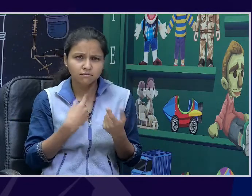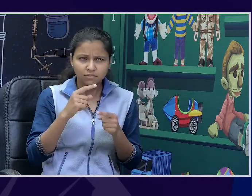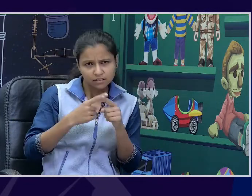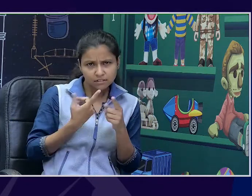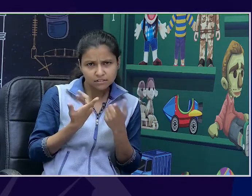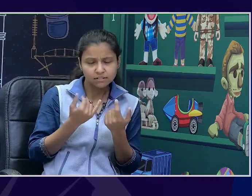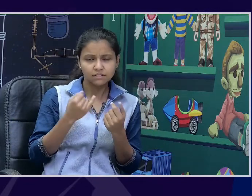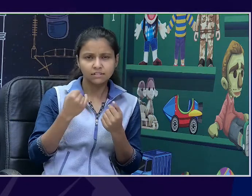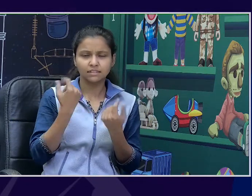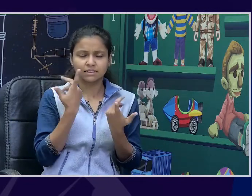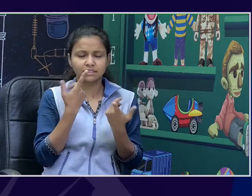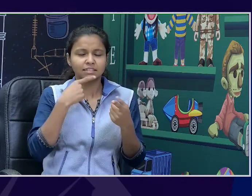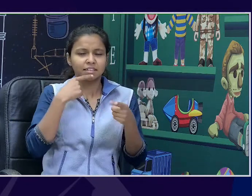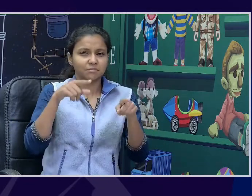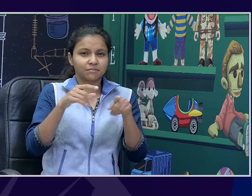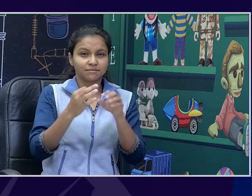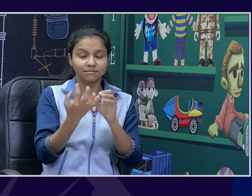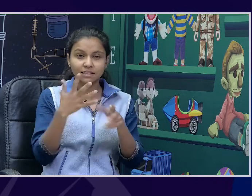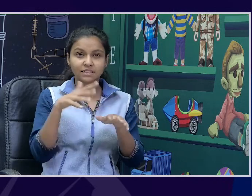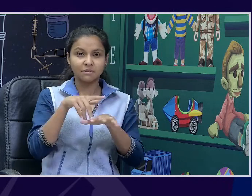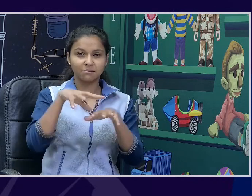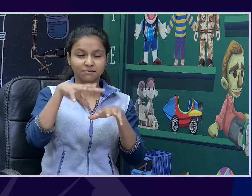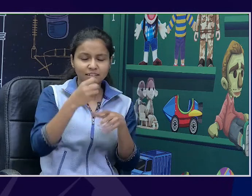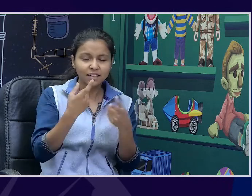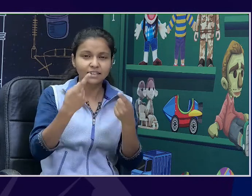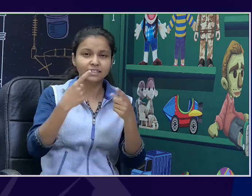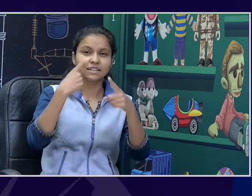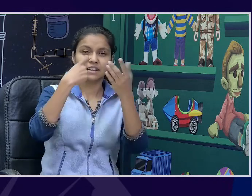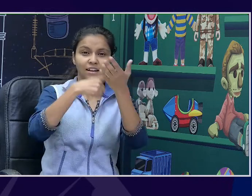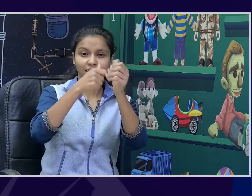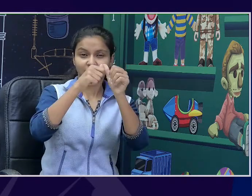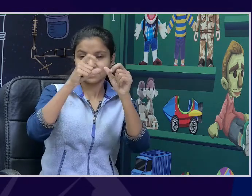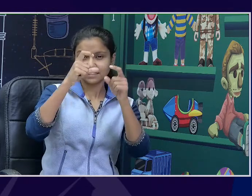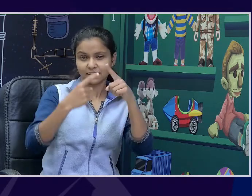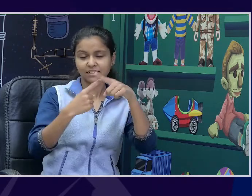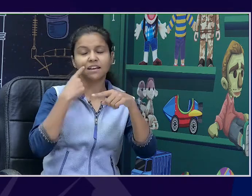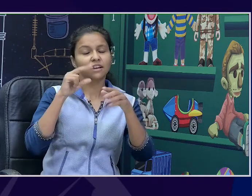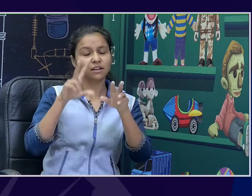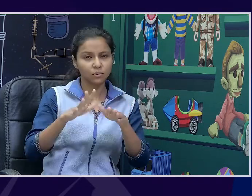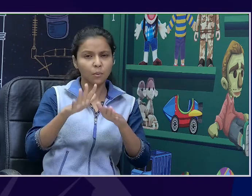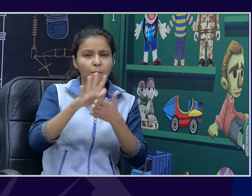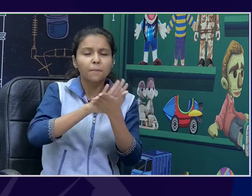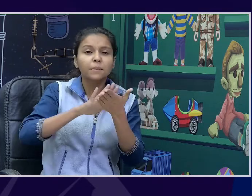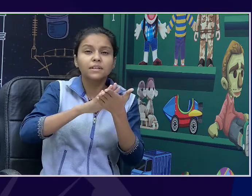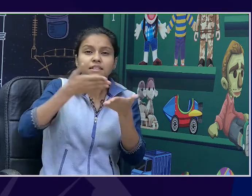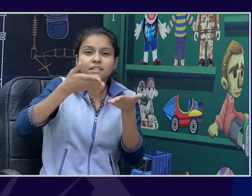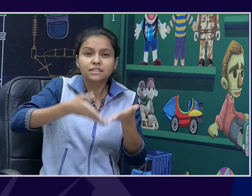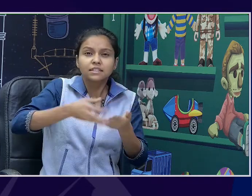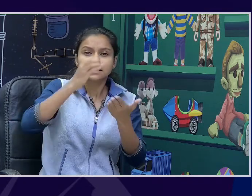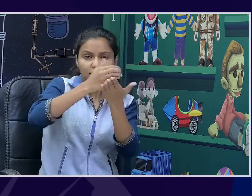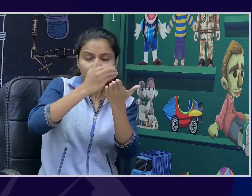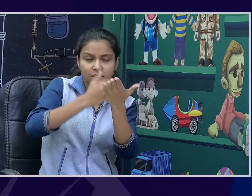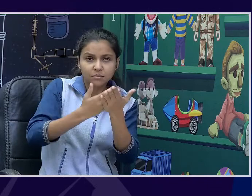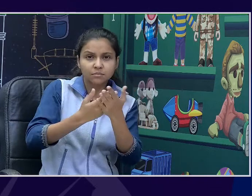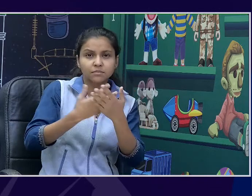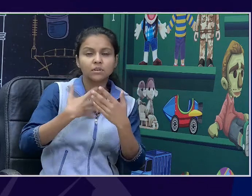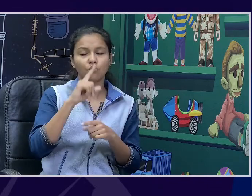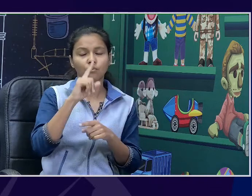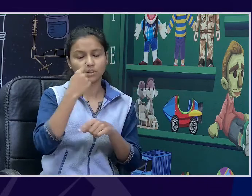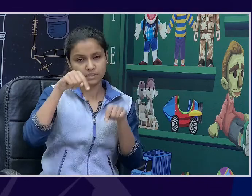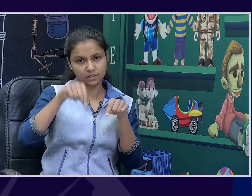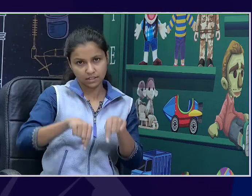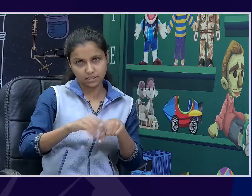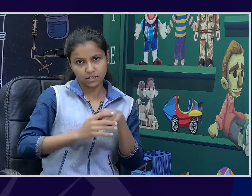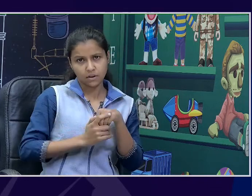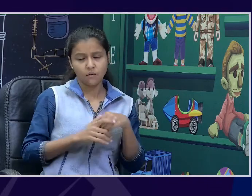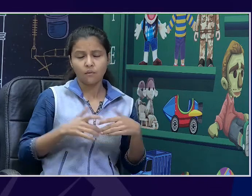insects. Okay. Especially reptiles. Okay. So basically this chapter also deals with one of this aspect only, that